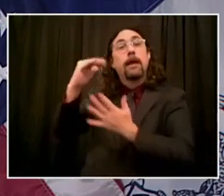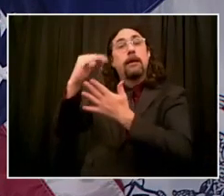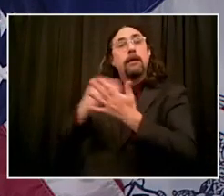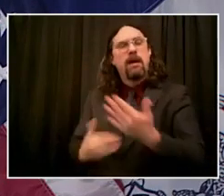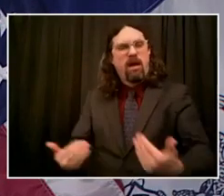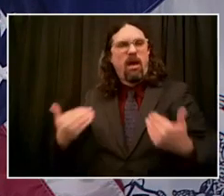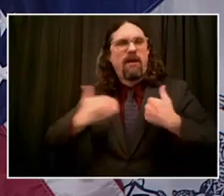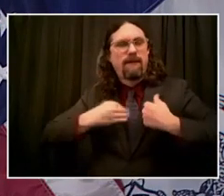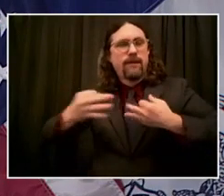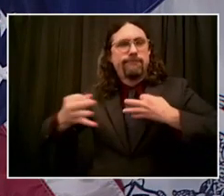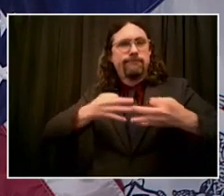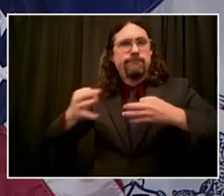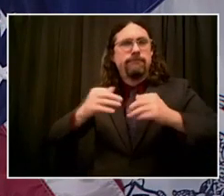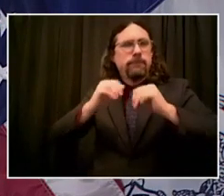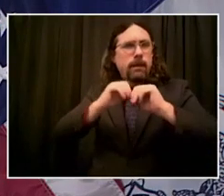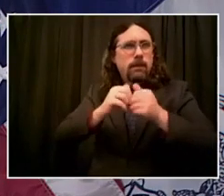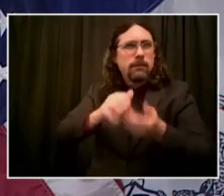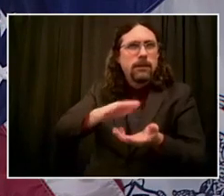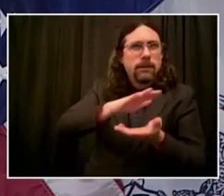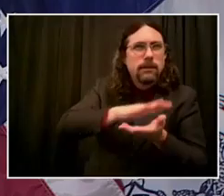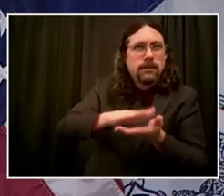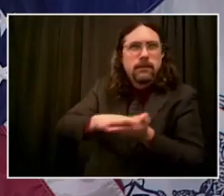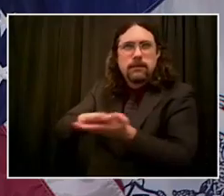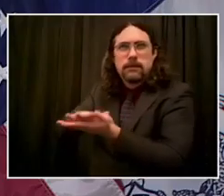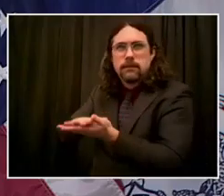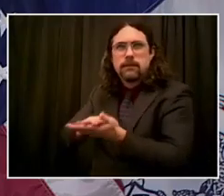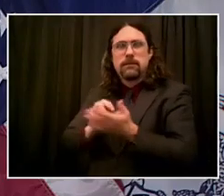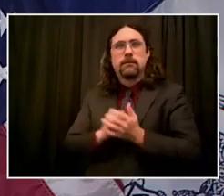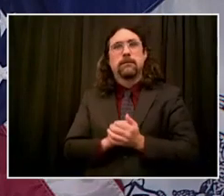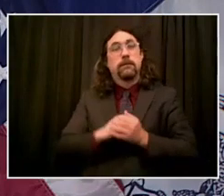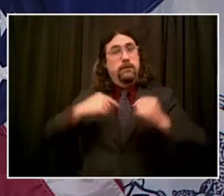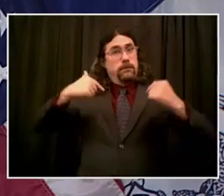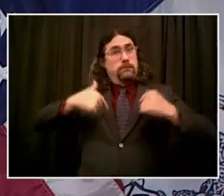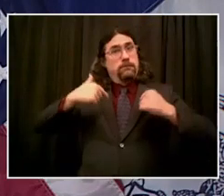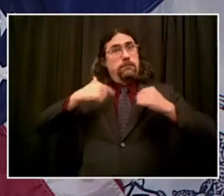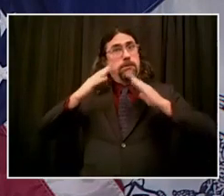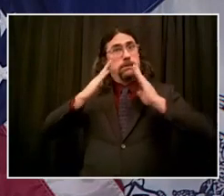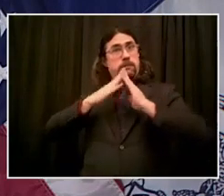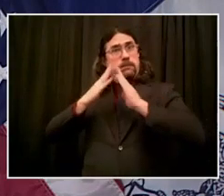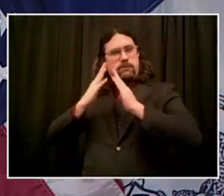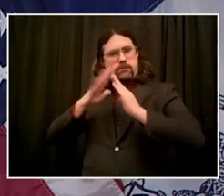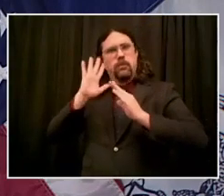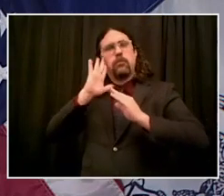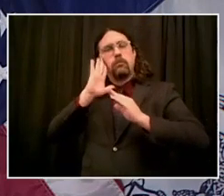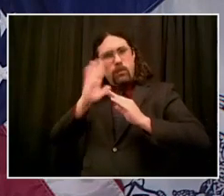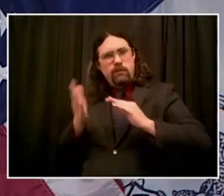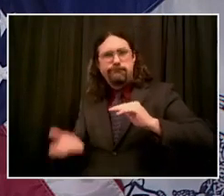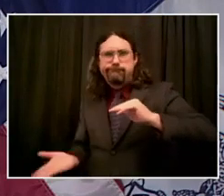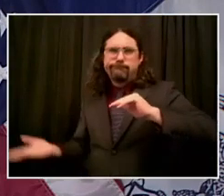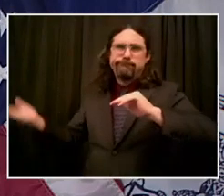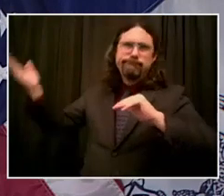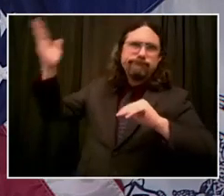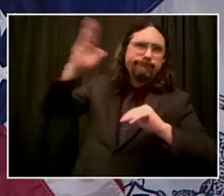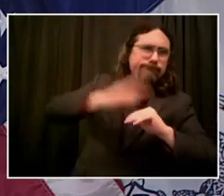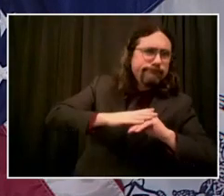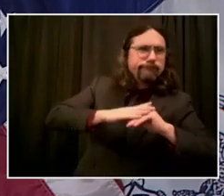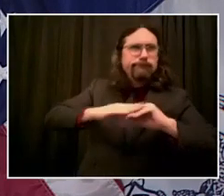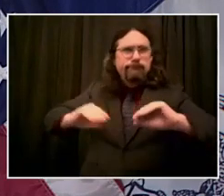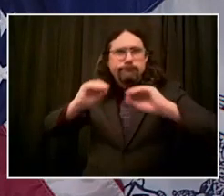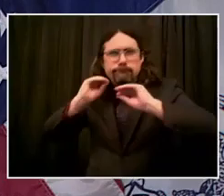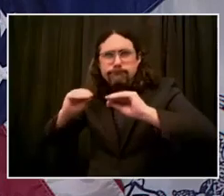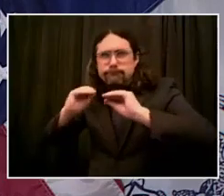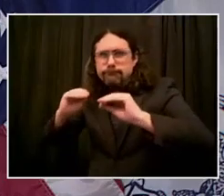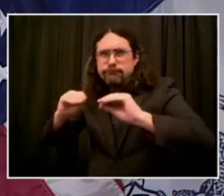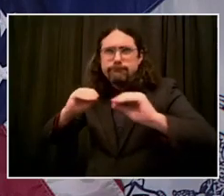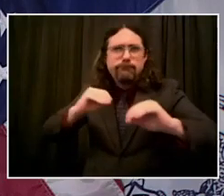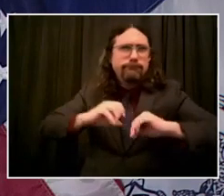agencies. So we're going to get out, guides that really break down some of that exact information you're talking about. Here's what that cleaning